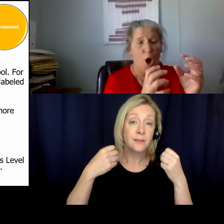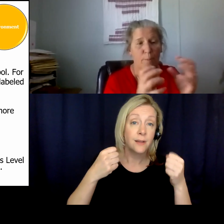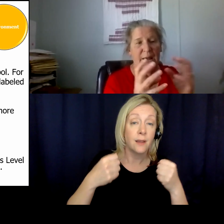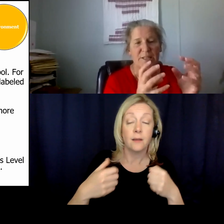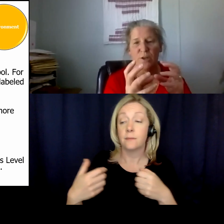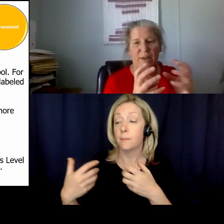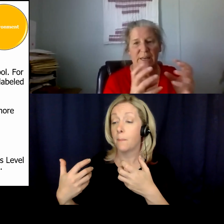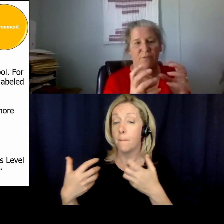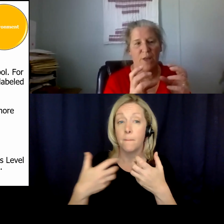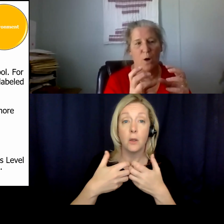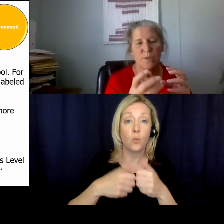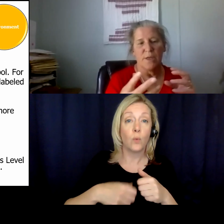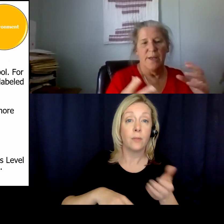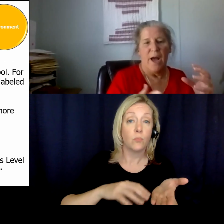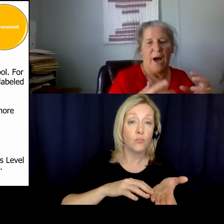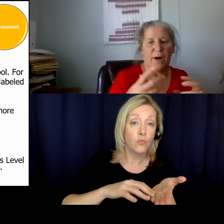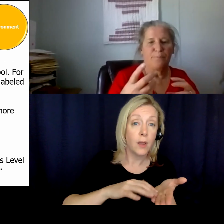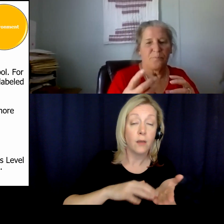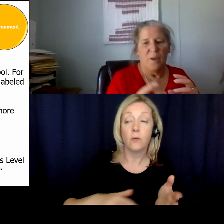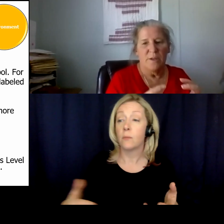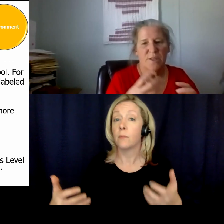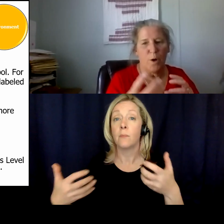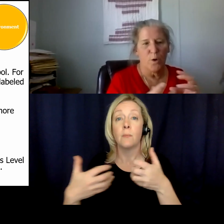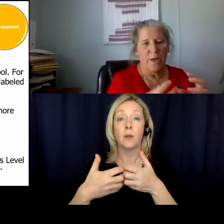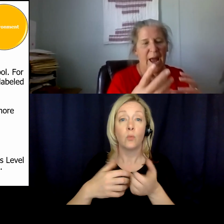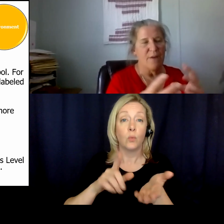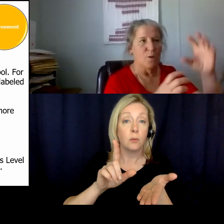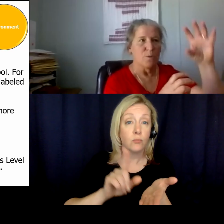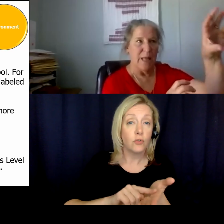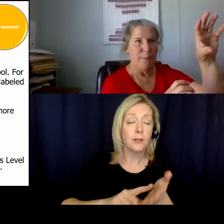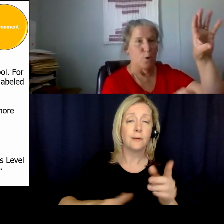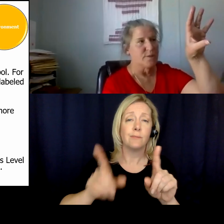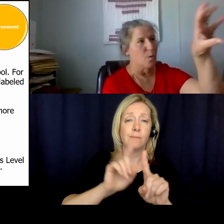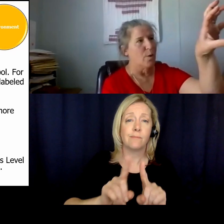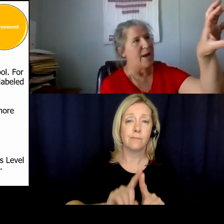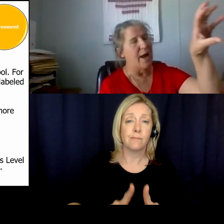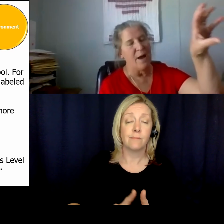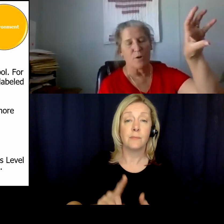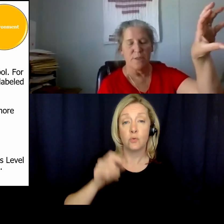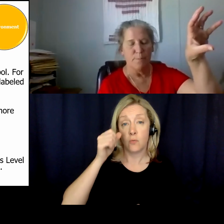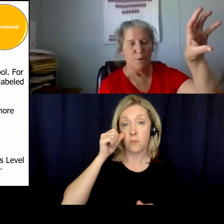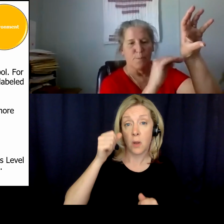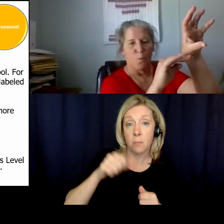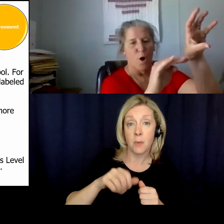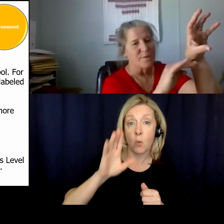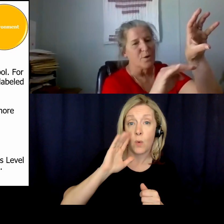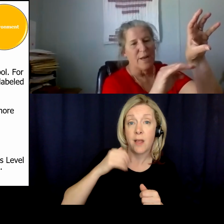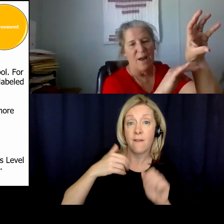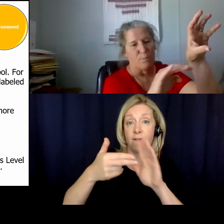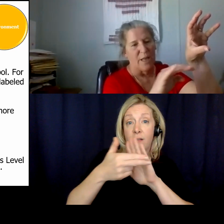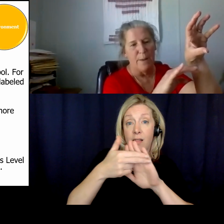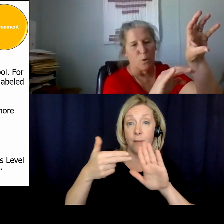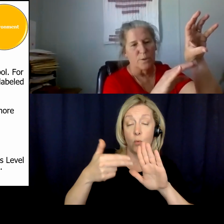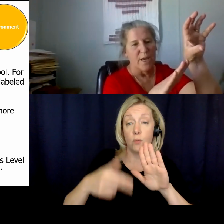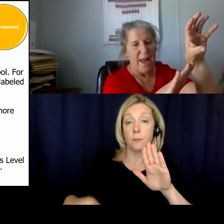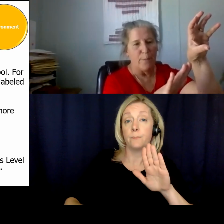maybe a combination of any of those. So we're going to have those labeled. So we may have our symbols, but we're also going to have